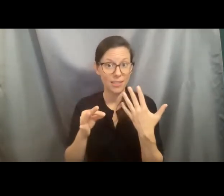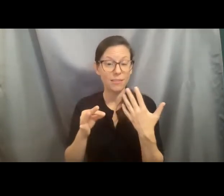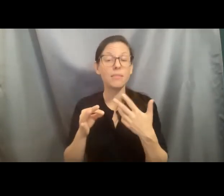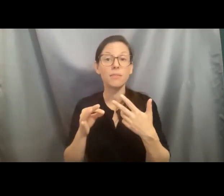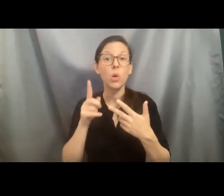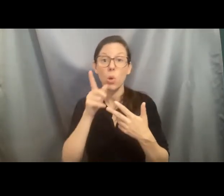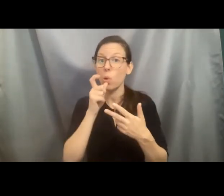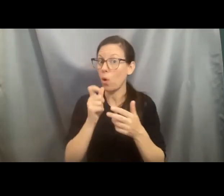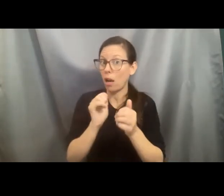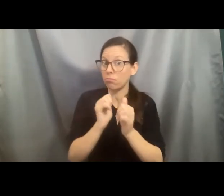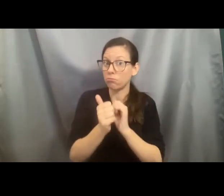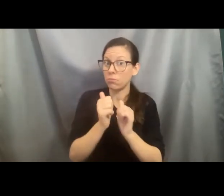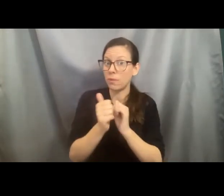districts.